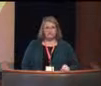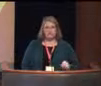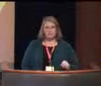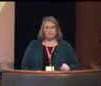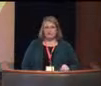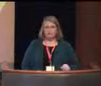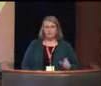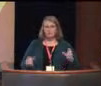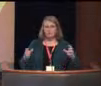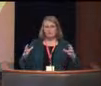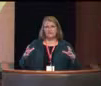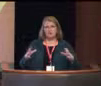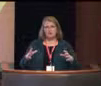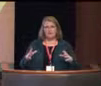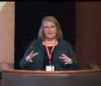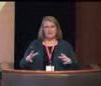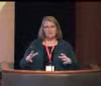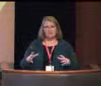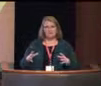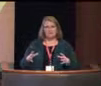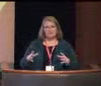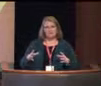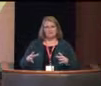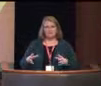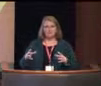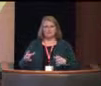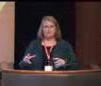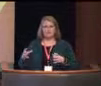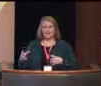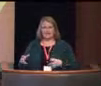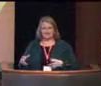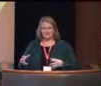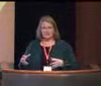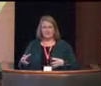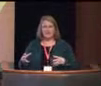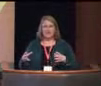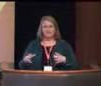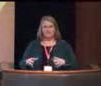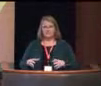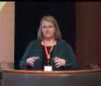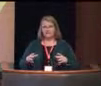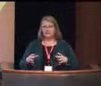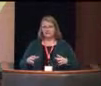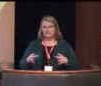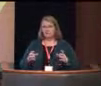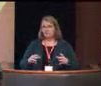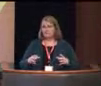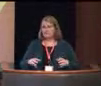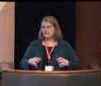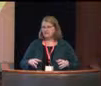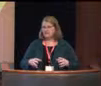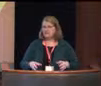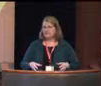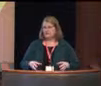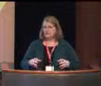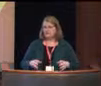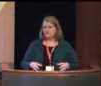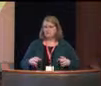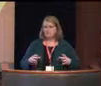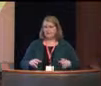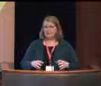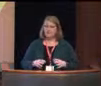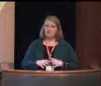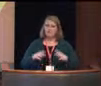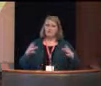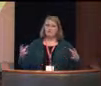lot about how things often happen once folks reach a certain age, and the desire to say, okay, we need to understand